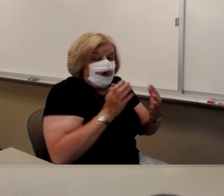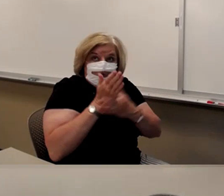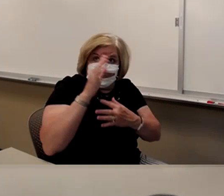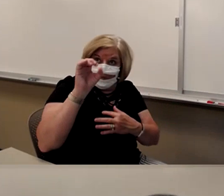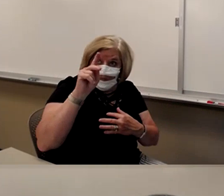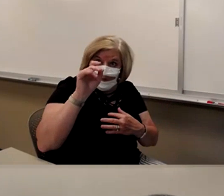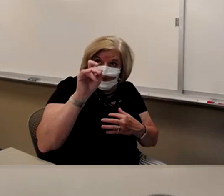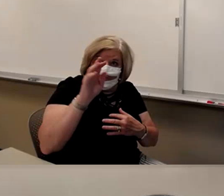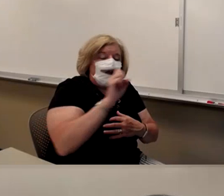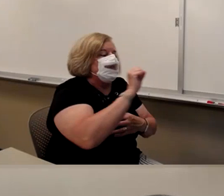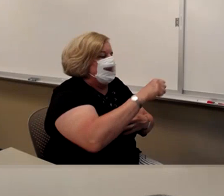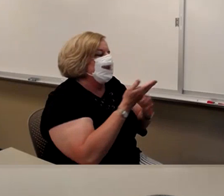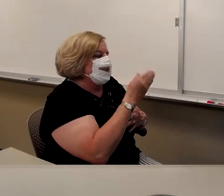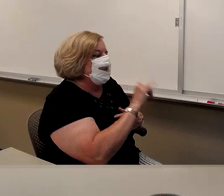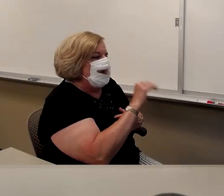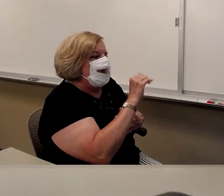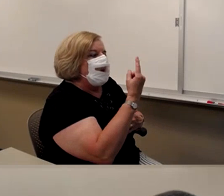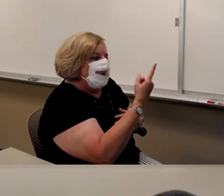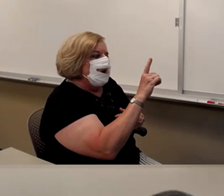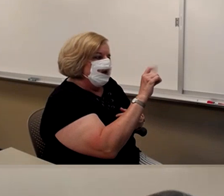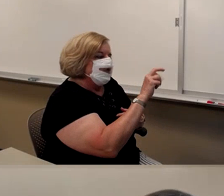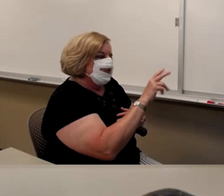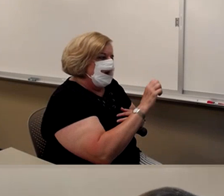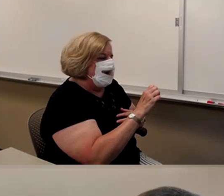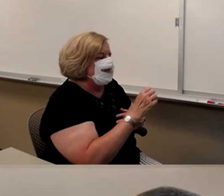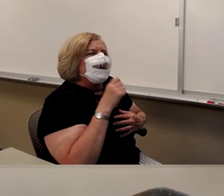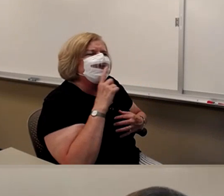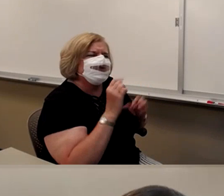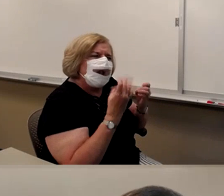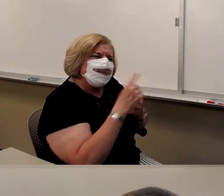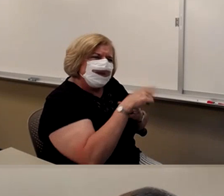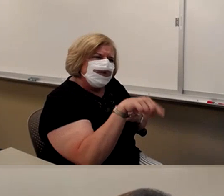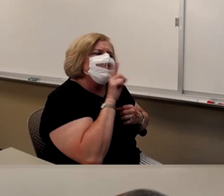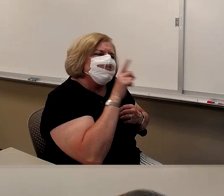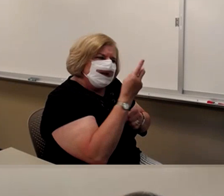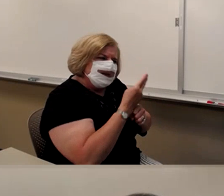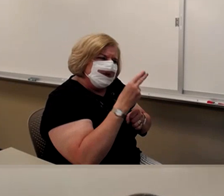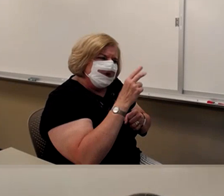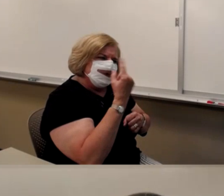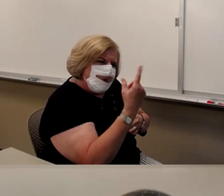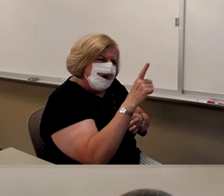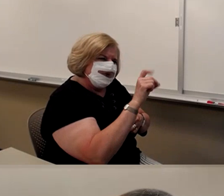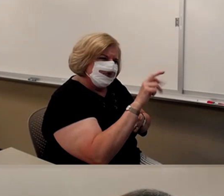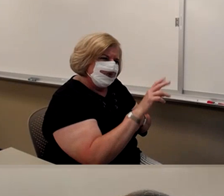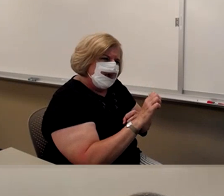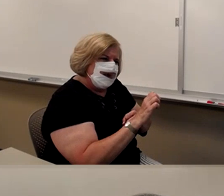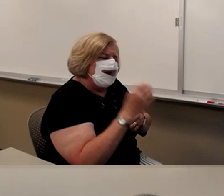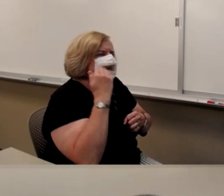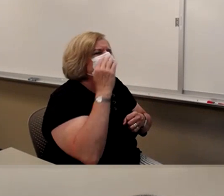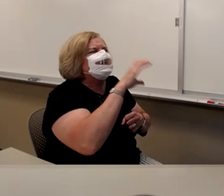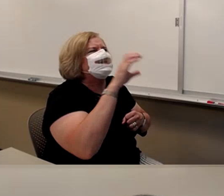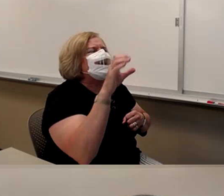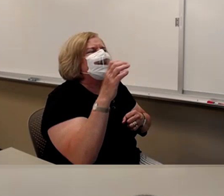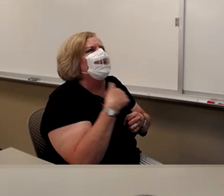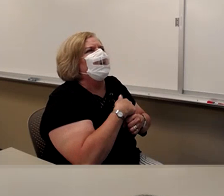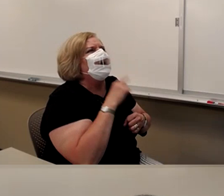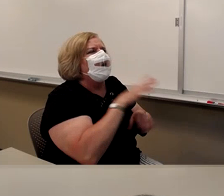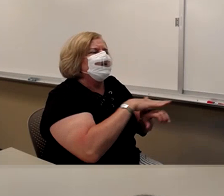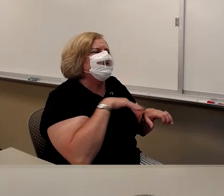guys are actually using OneDrive. So right. the thing with Teams, and I know we, Center, we've been slower to adopt